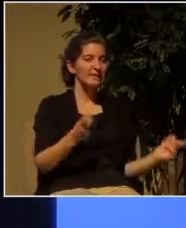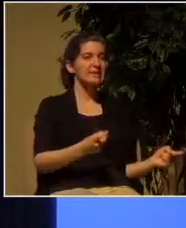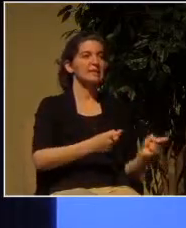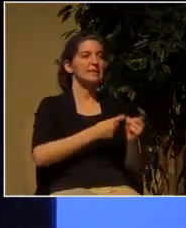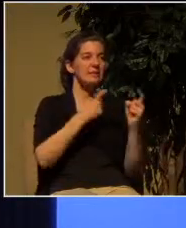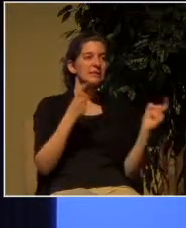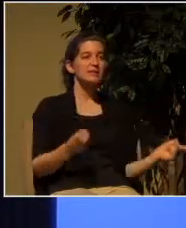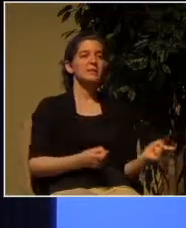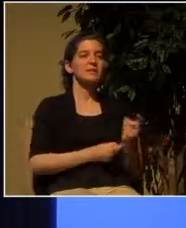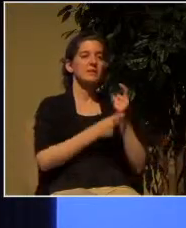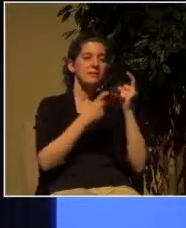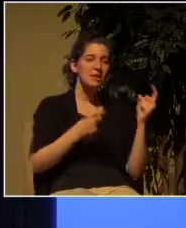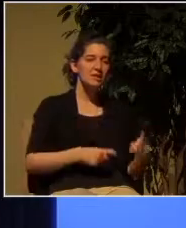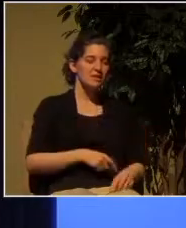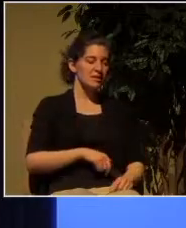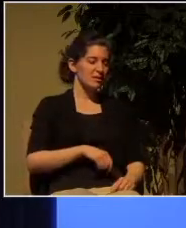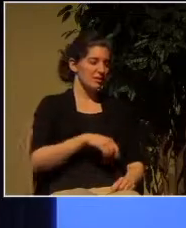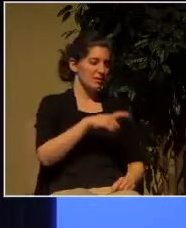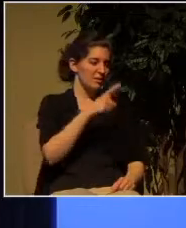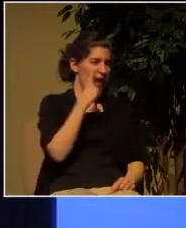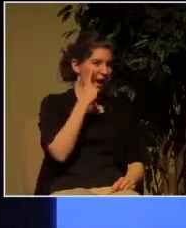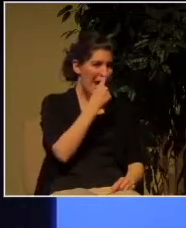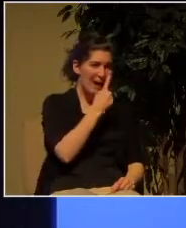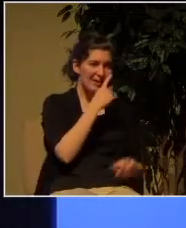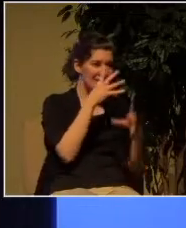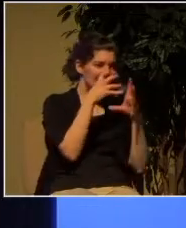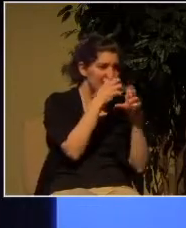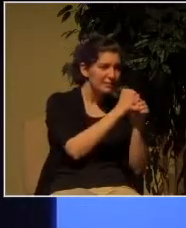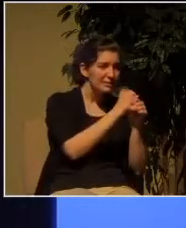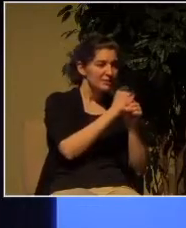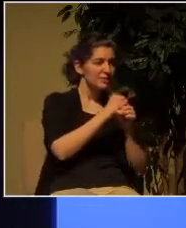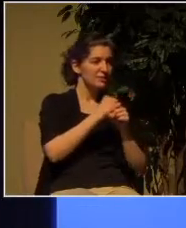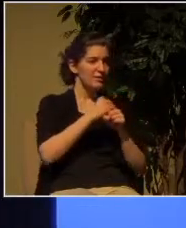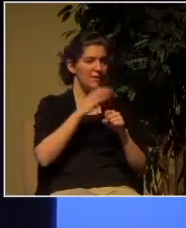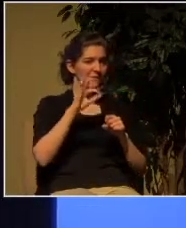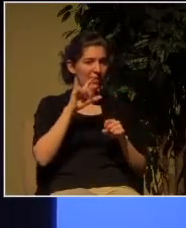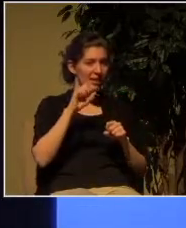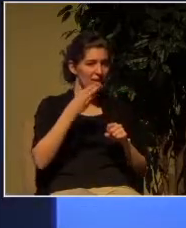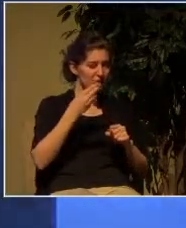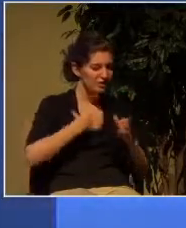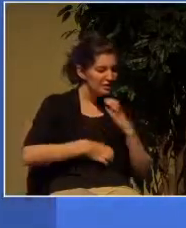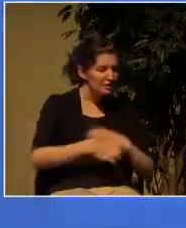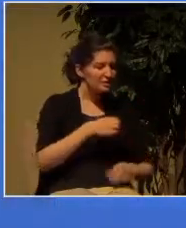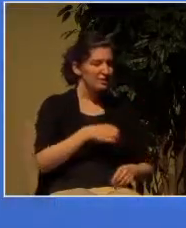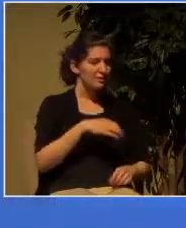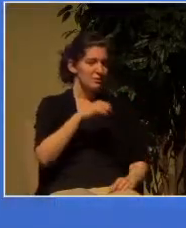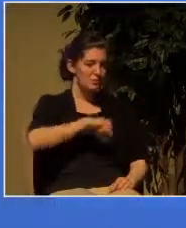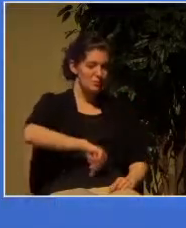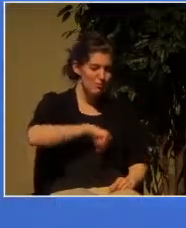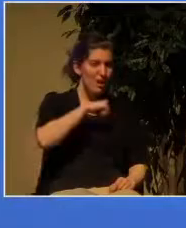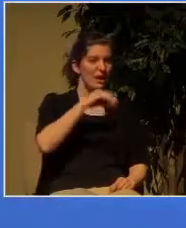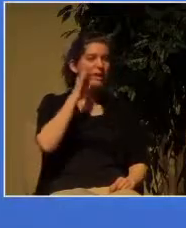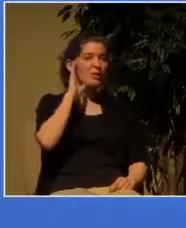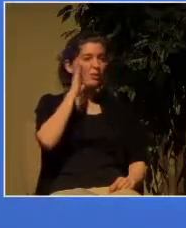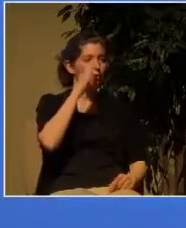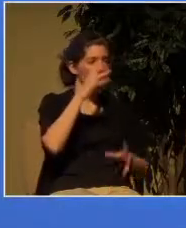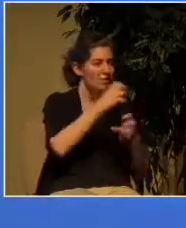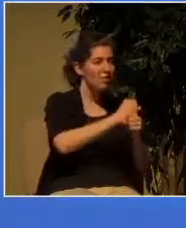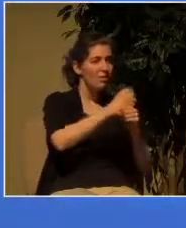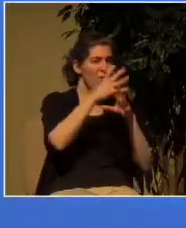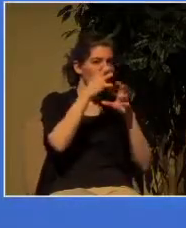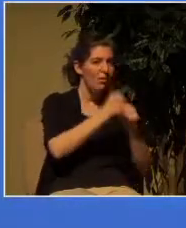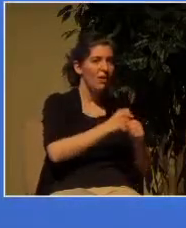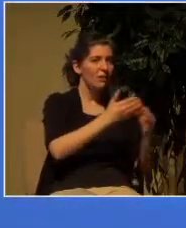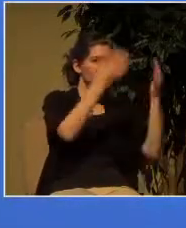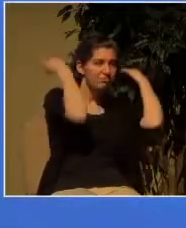the pride of life the lust of the eyes the lust of the flesh we get overtaken